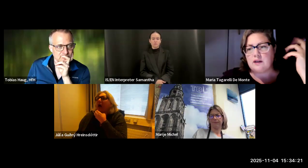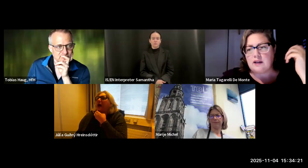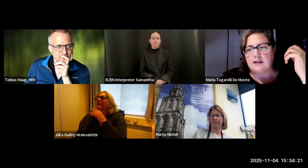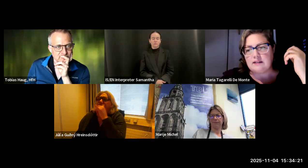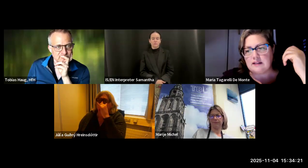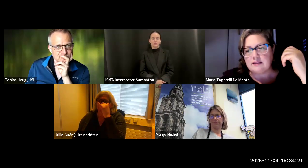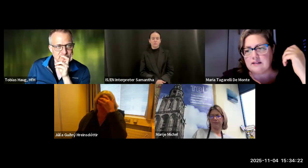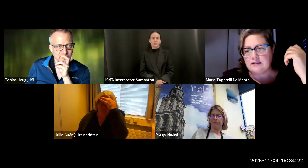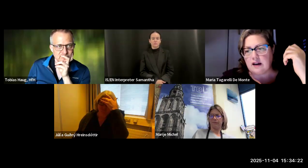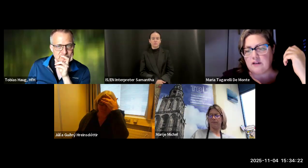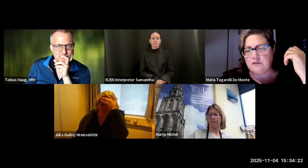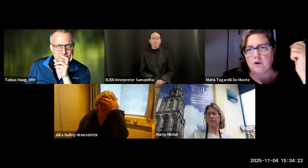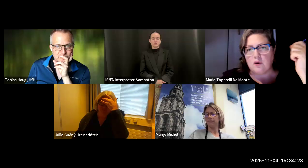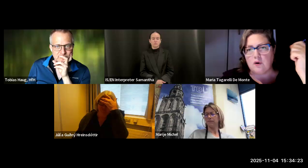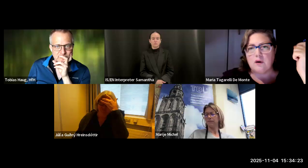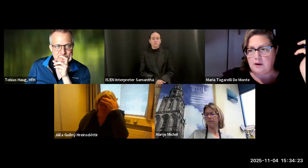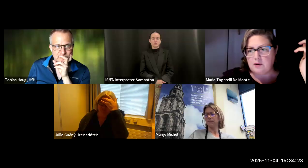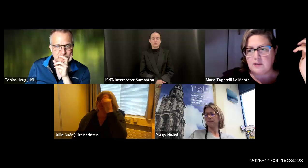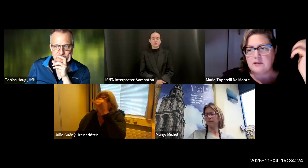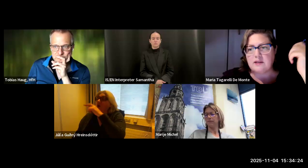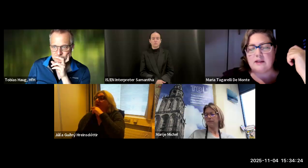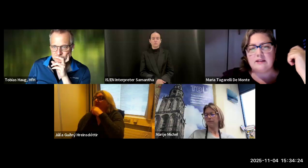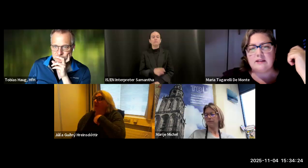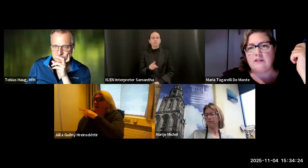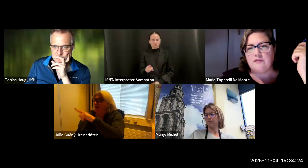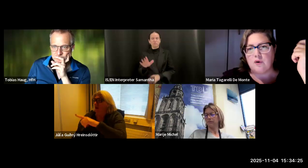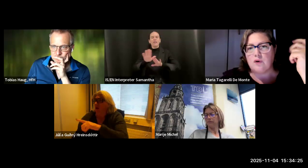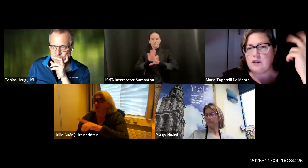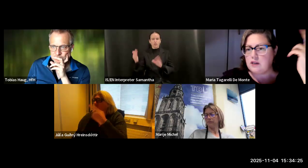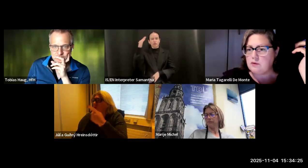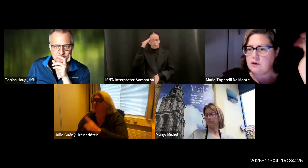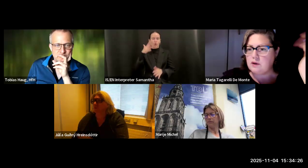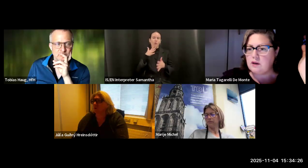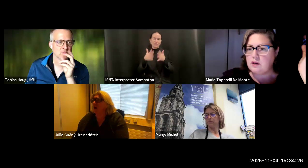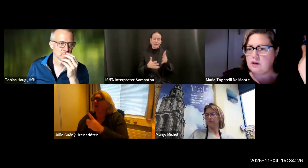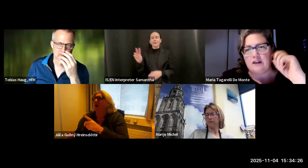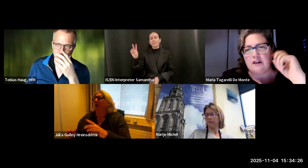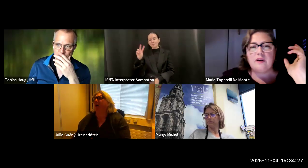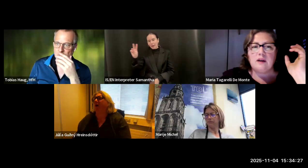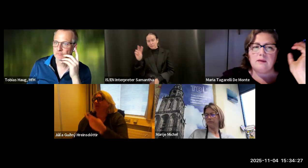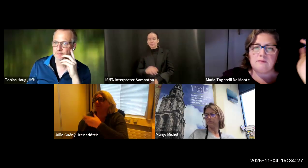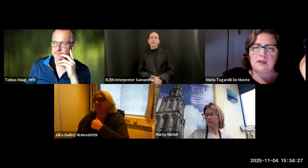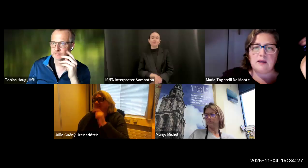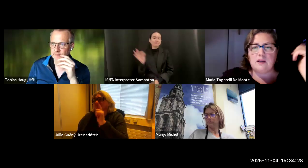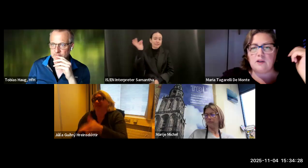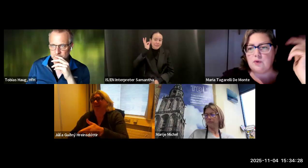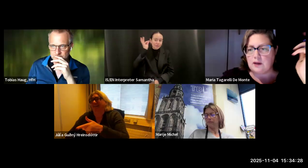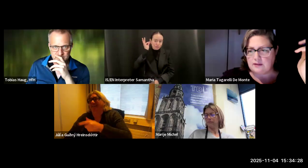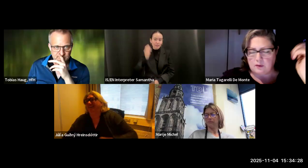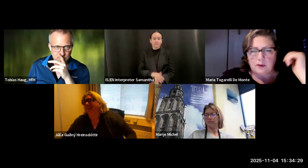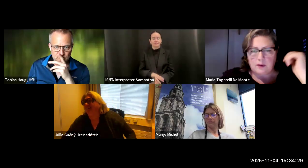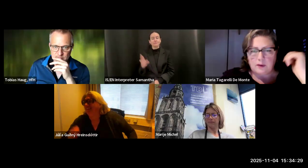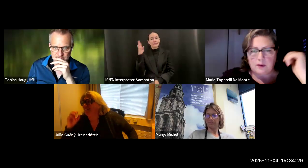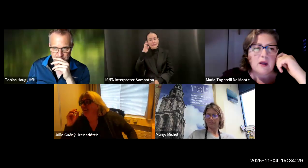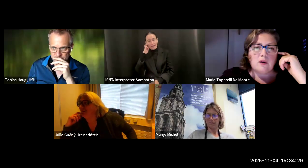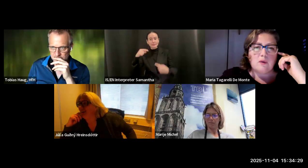know how to recognize at least the sign for parents and the sign for hearing, deaf, me,